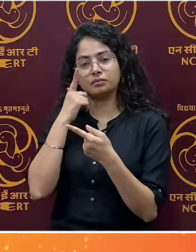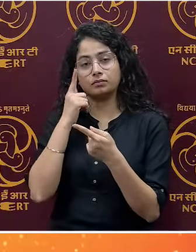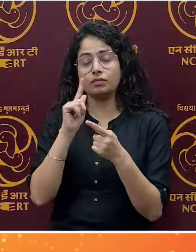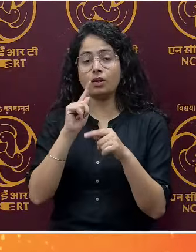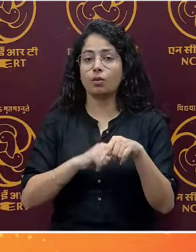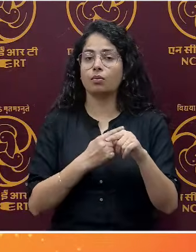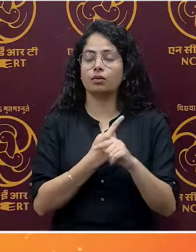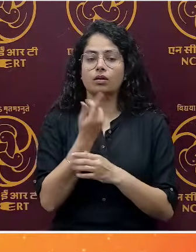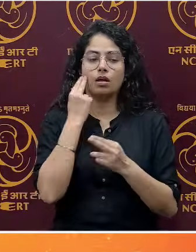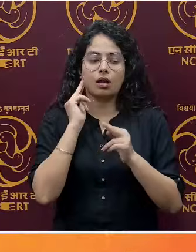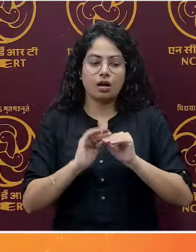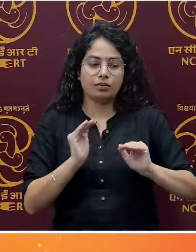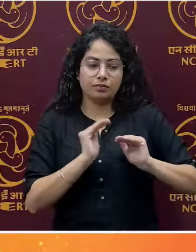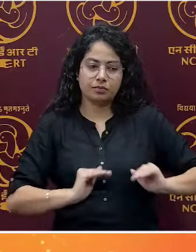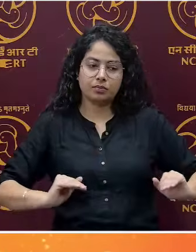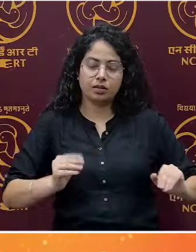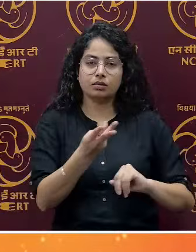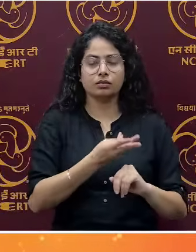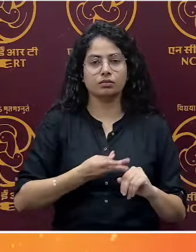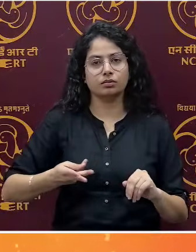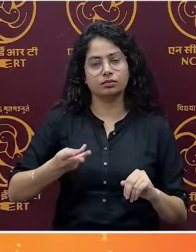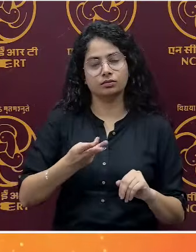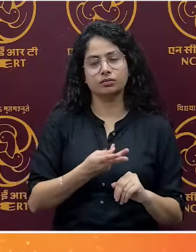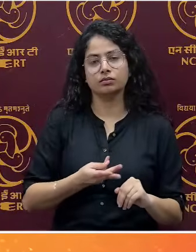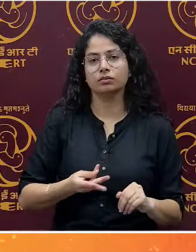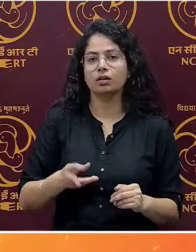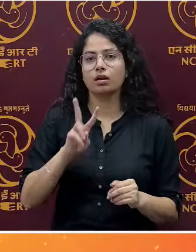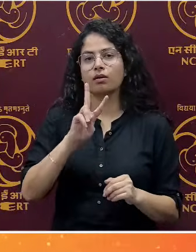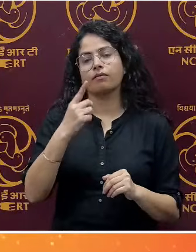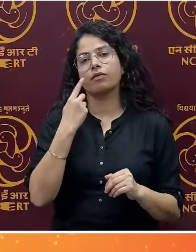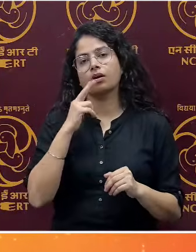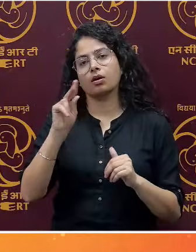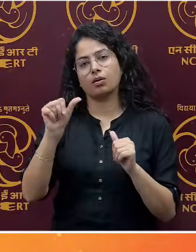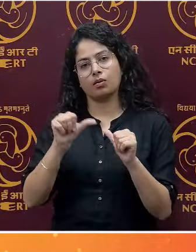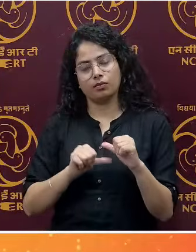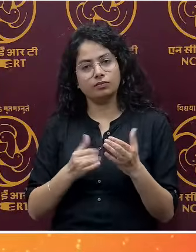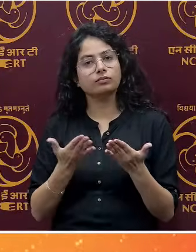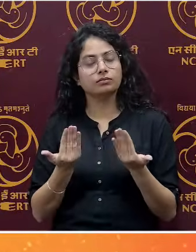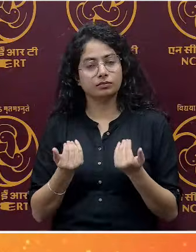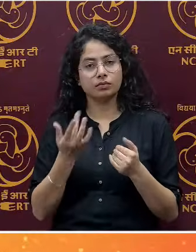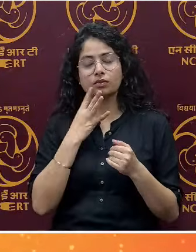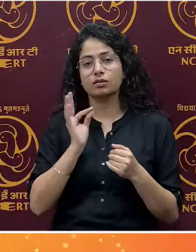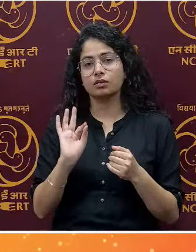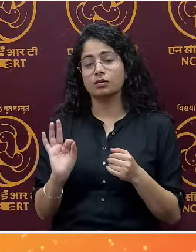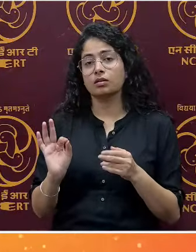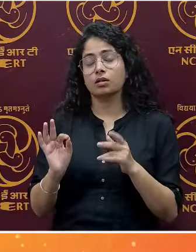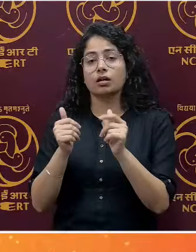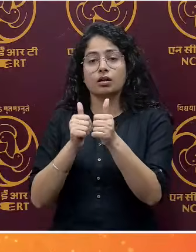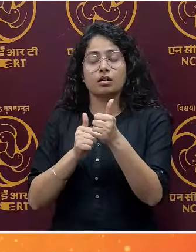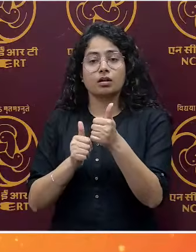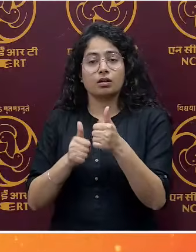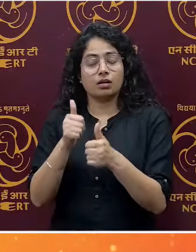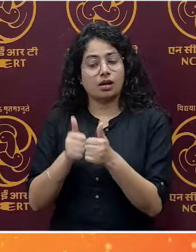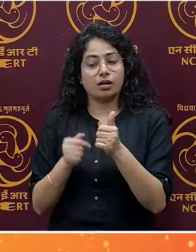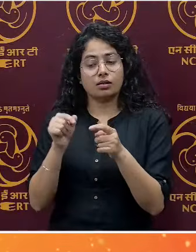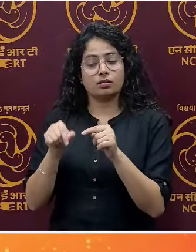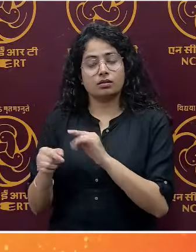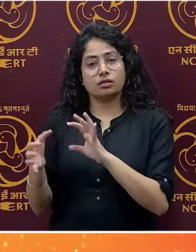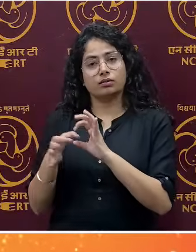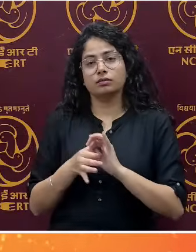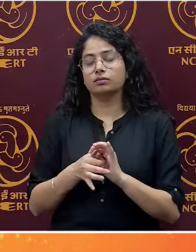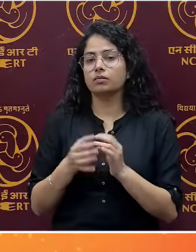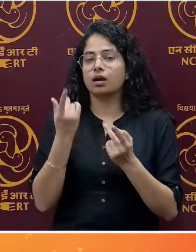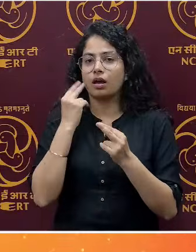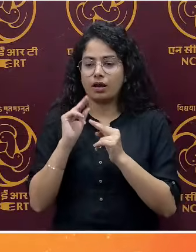the student is aware of the topic. So Viva is also there, right? Viva is also there, and it is very important from examination point of view. So as exams